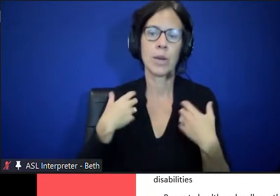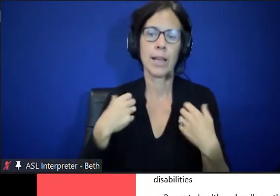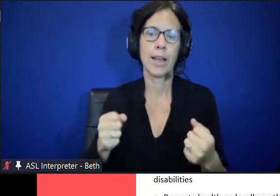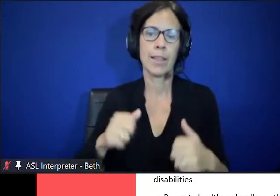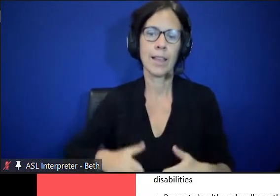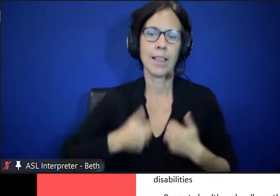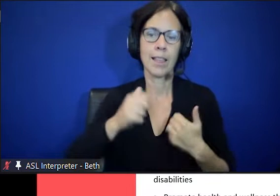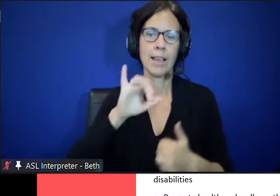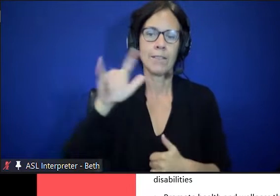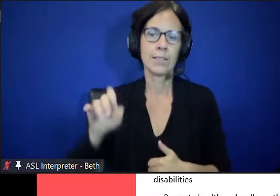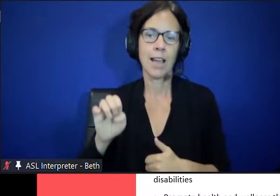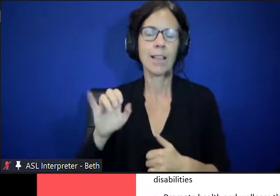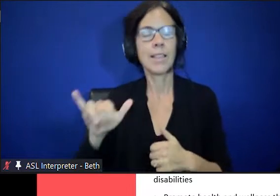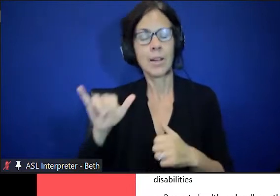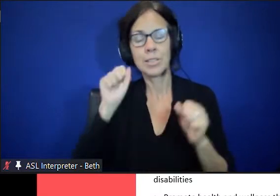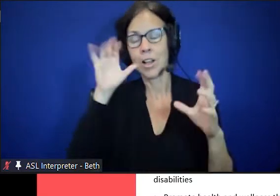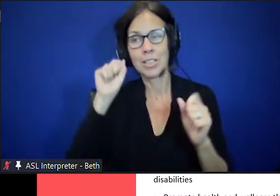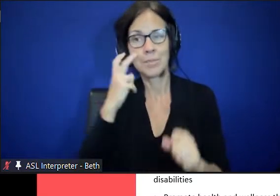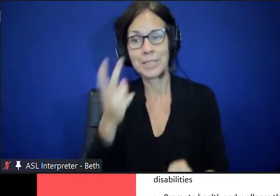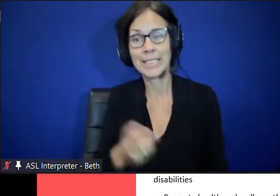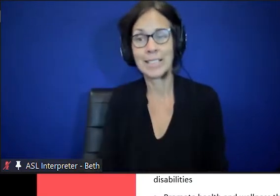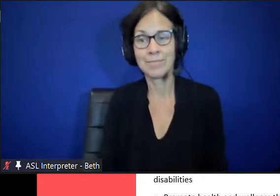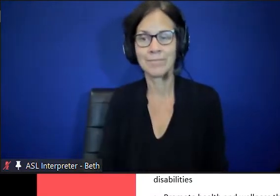lifestyle. And that was really awesome to see.